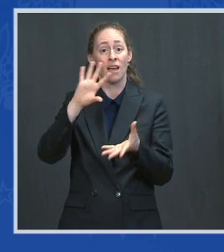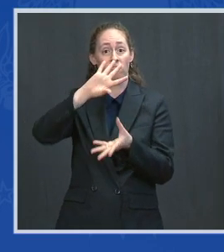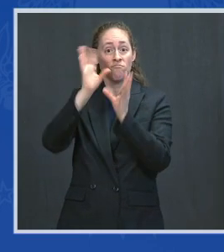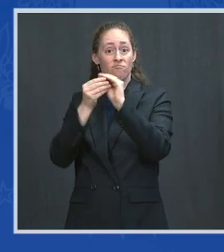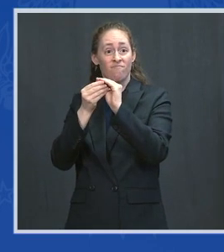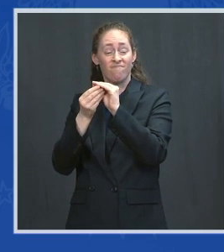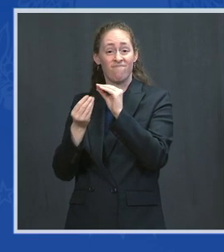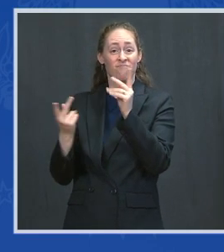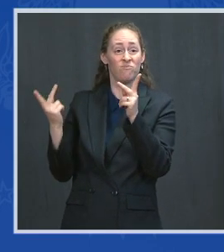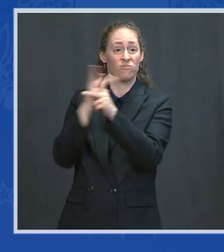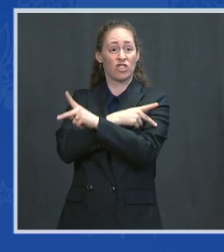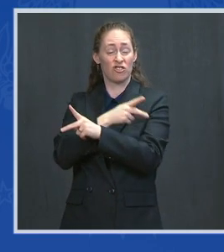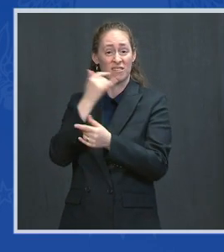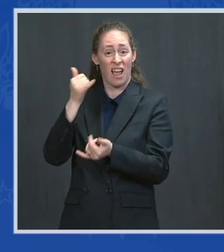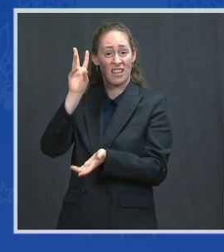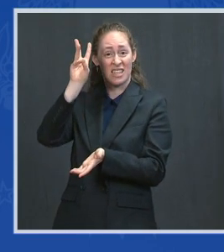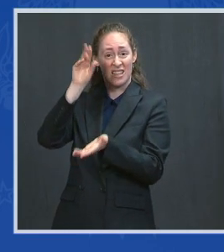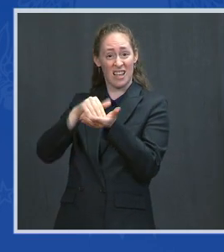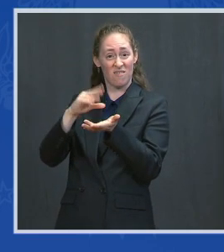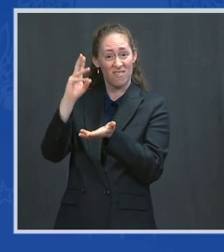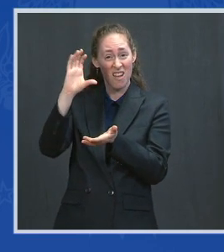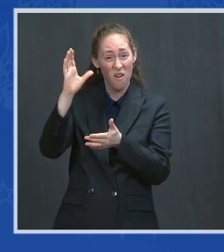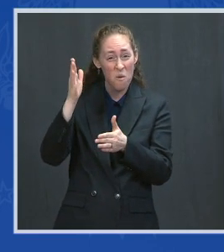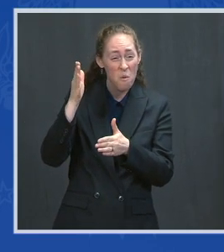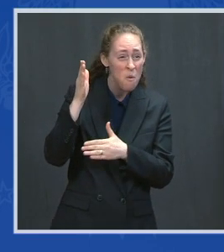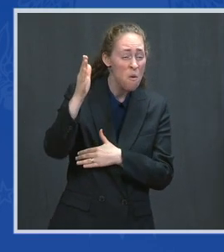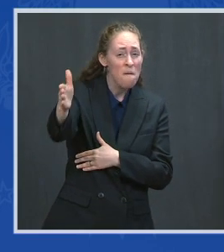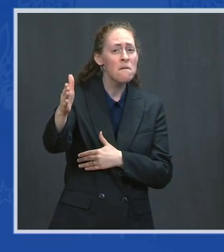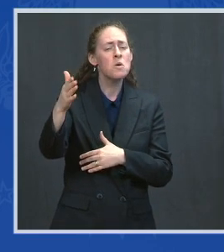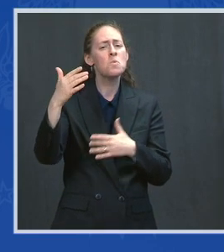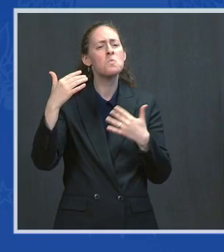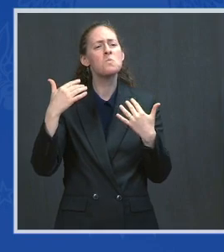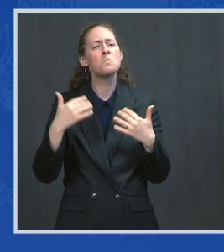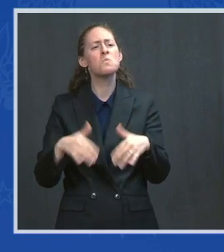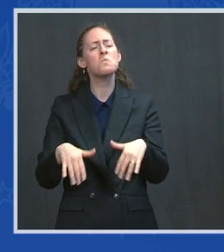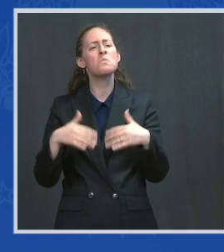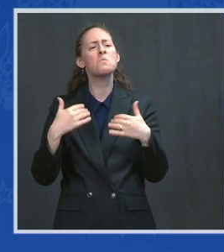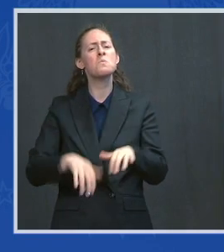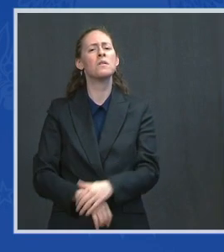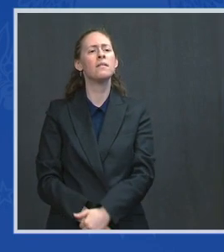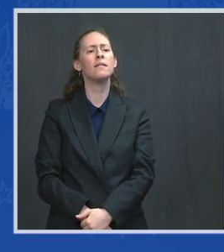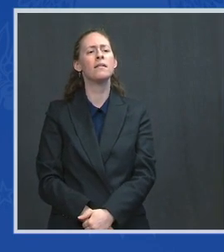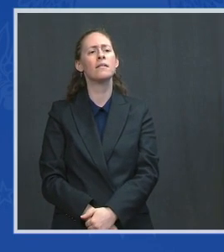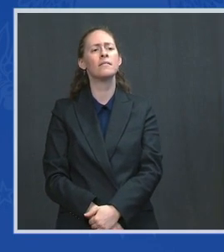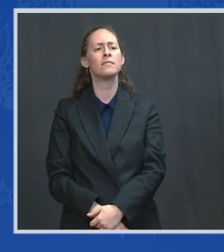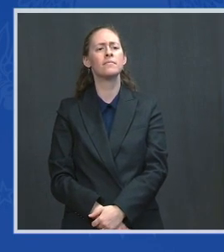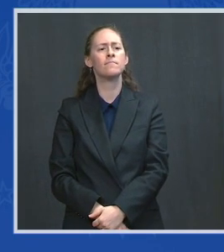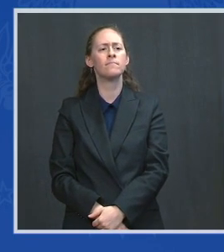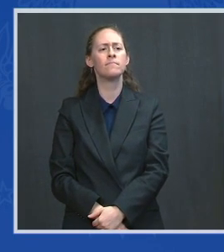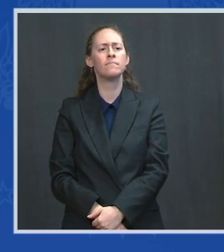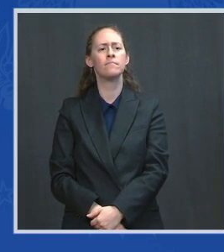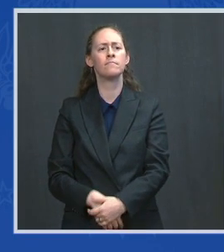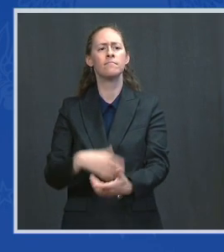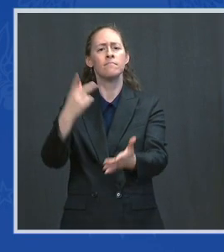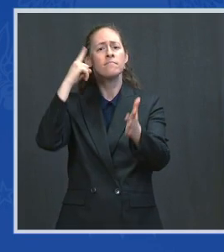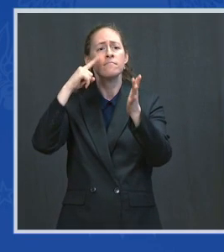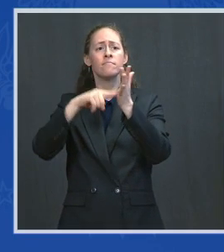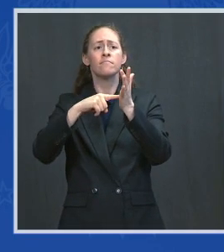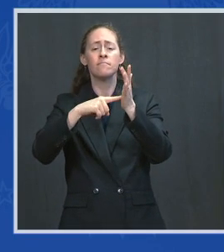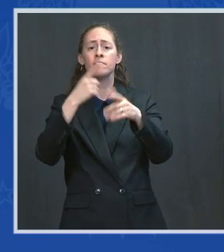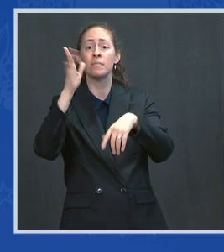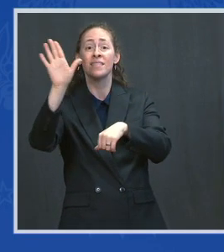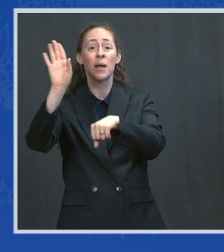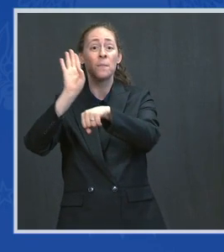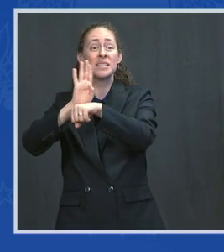about incidents where businesses are being vandalized in our biggest cities and in our smallest towns.